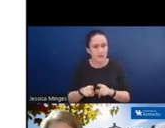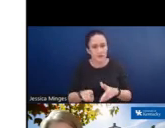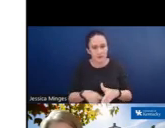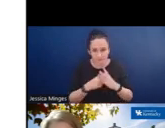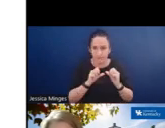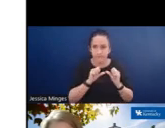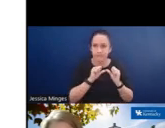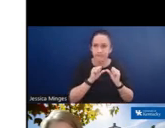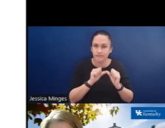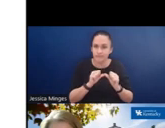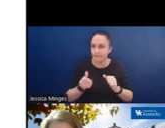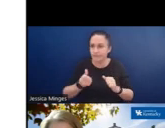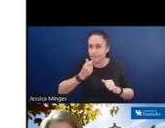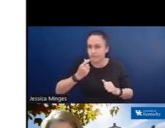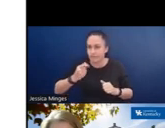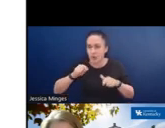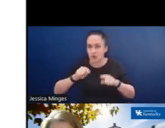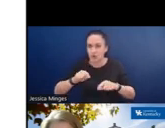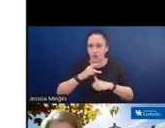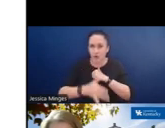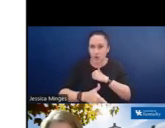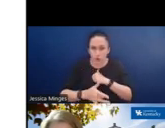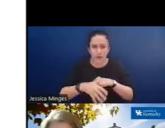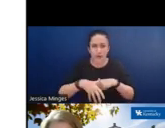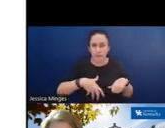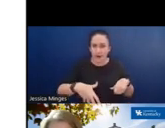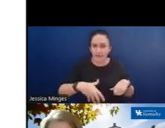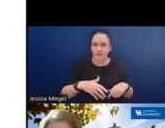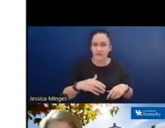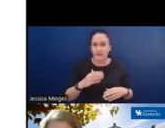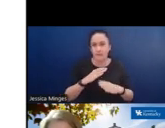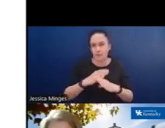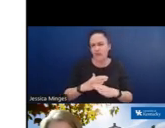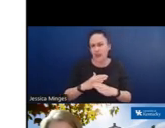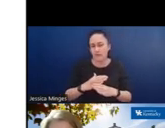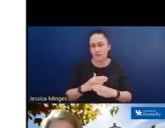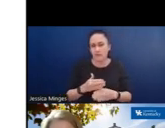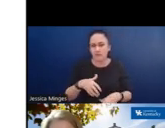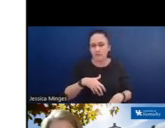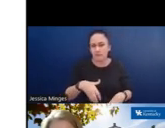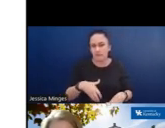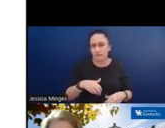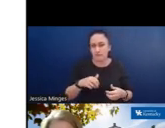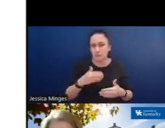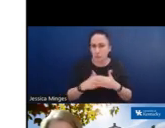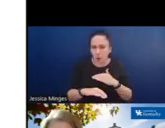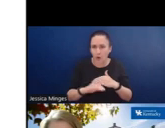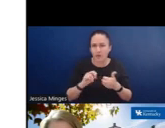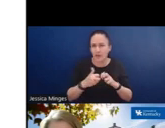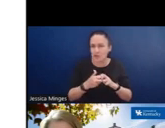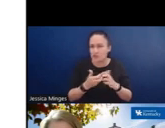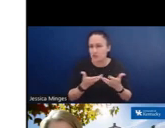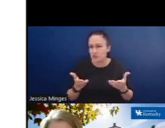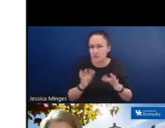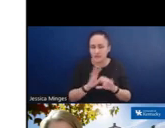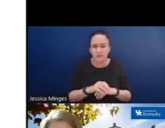early pregnancy to prevent birth defects and other issues. And then the pregnancy tests,